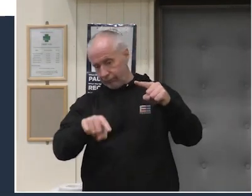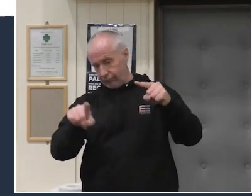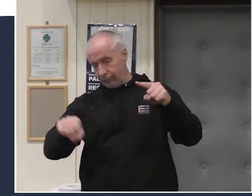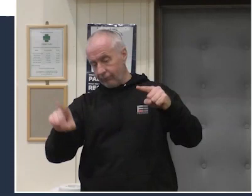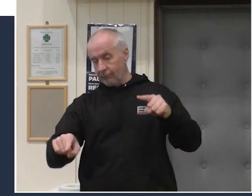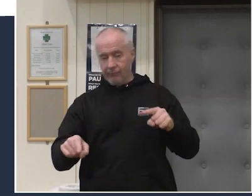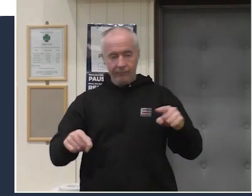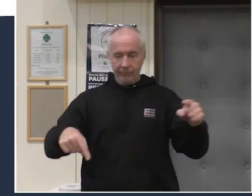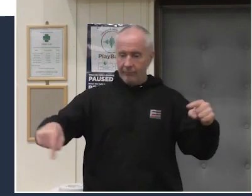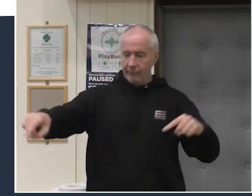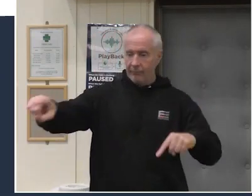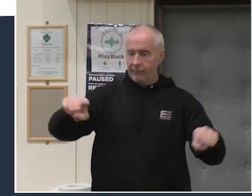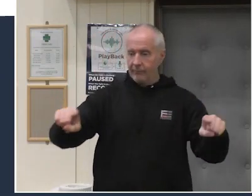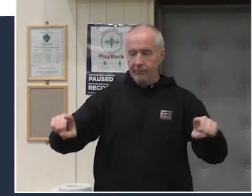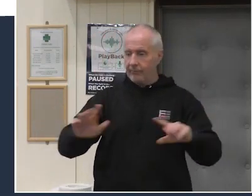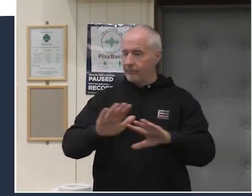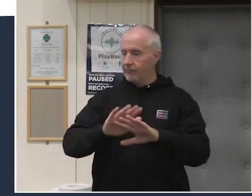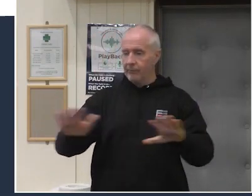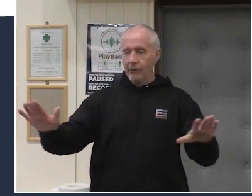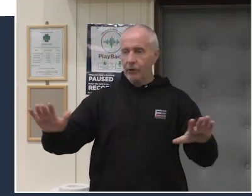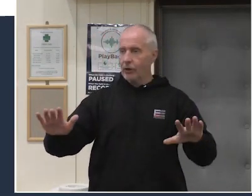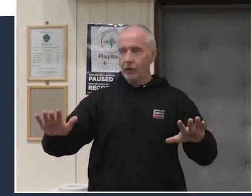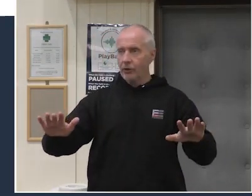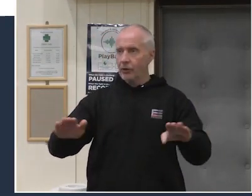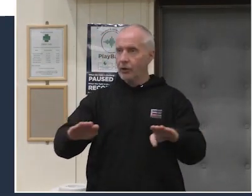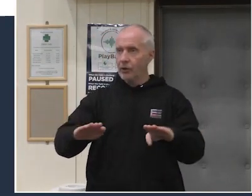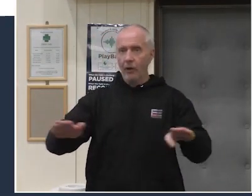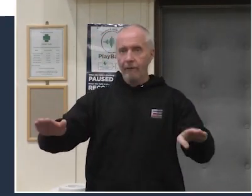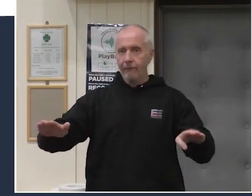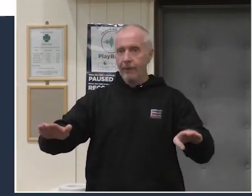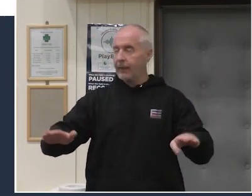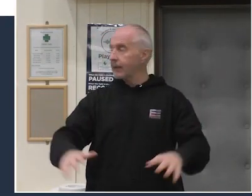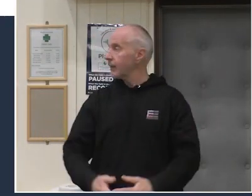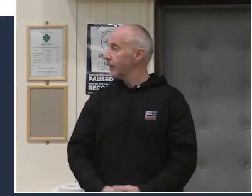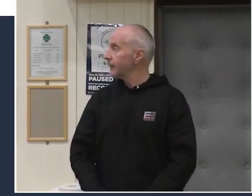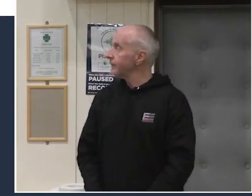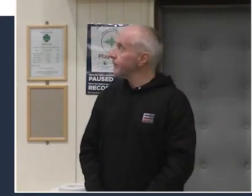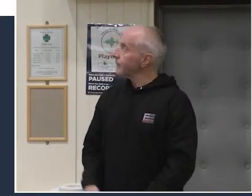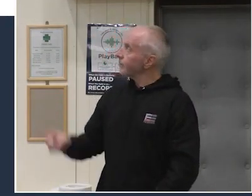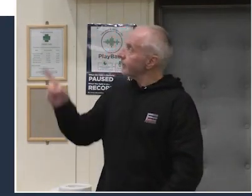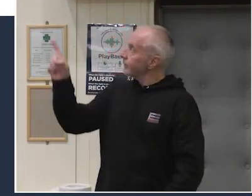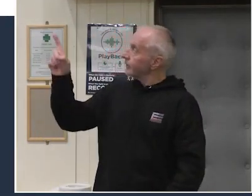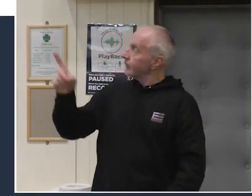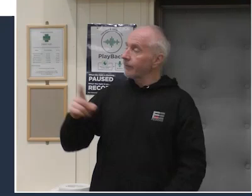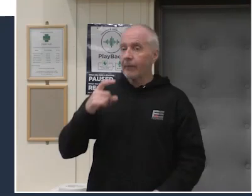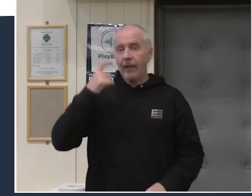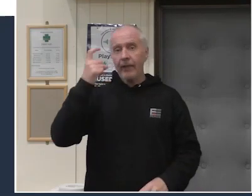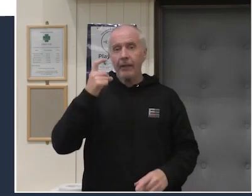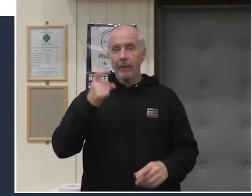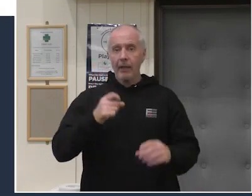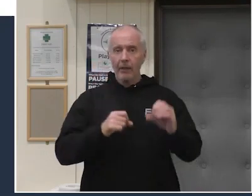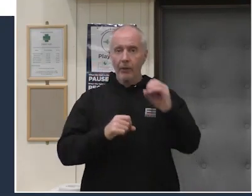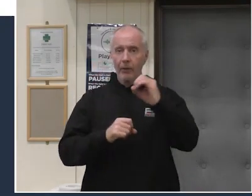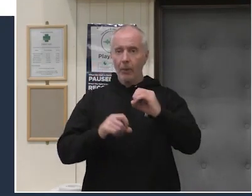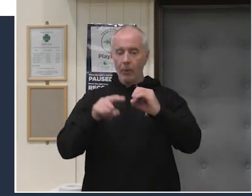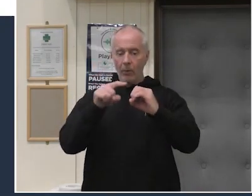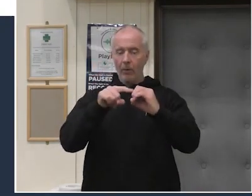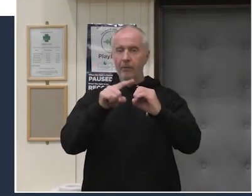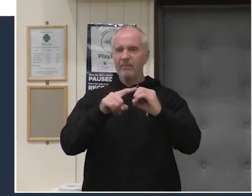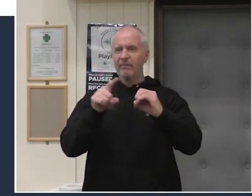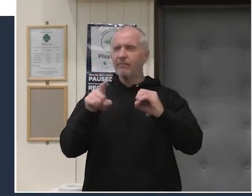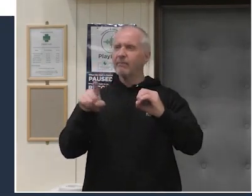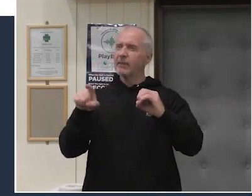it isn't. Now, this is one thing that we could pose is, imagine this ball here is a theorist,